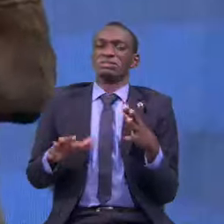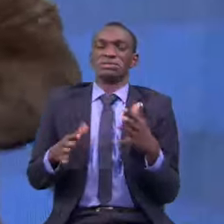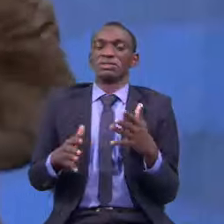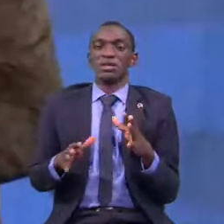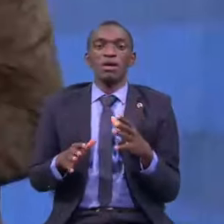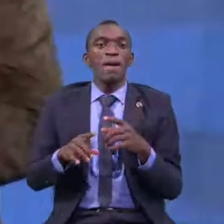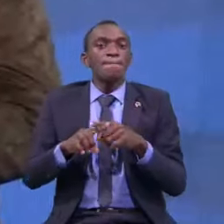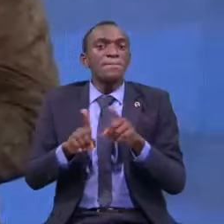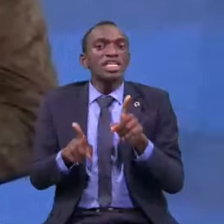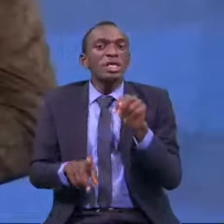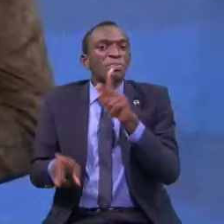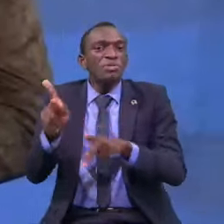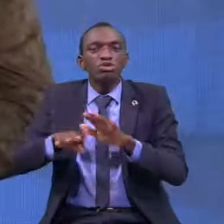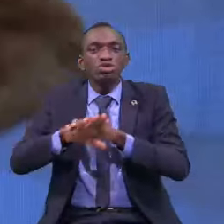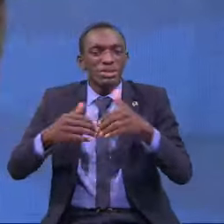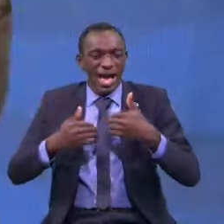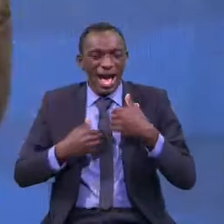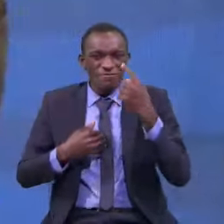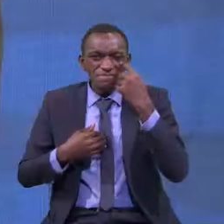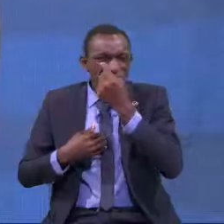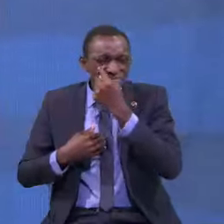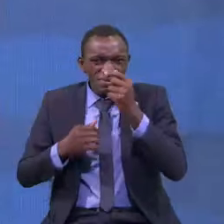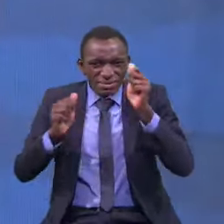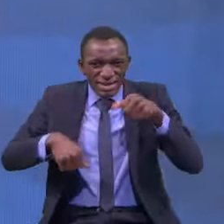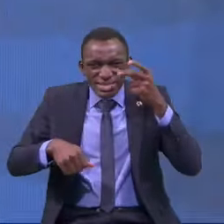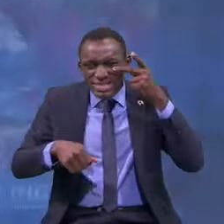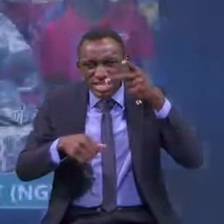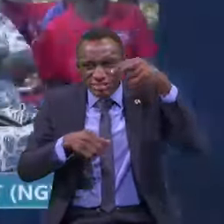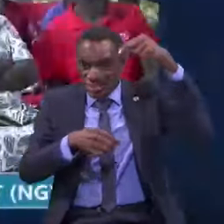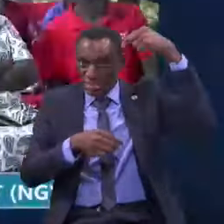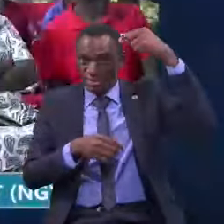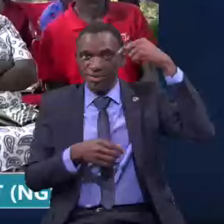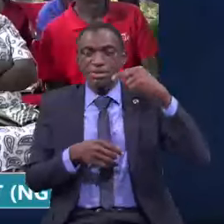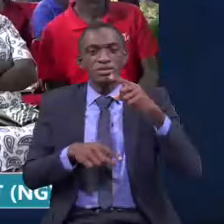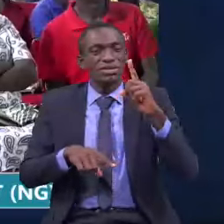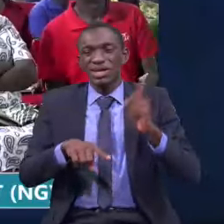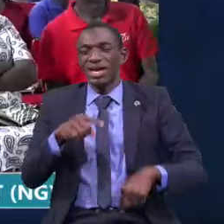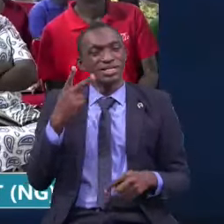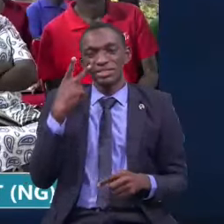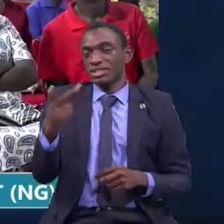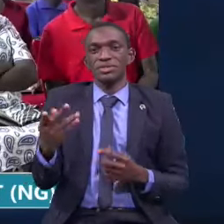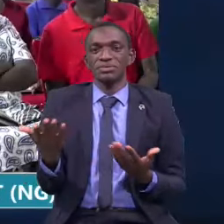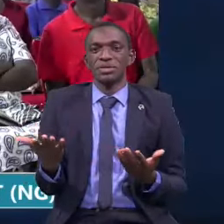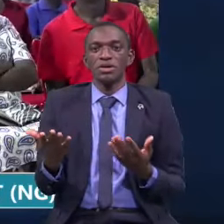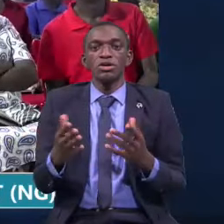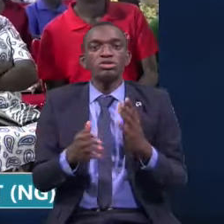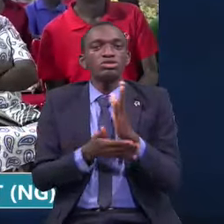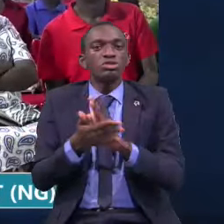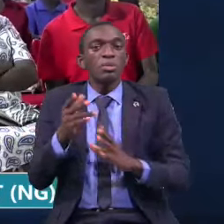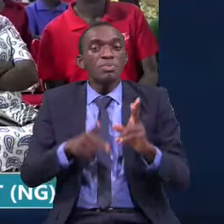But they didn't have sight. They thought they had sight. But they didn't have